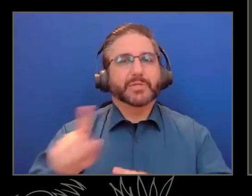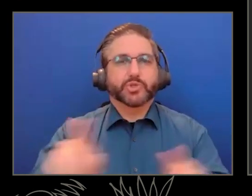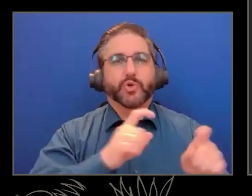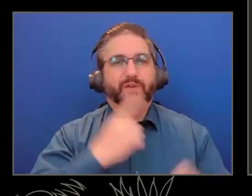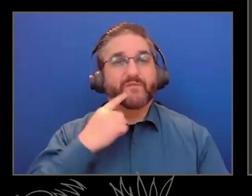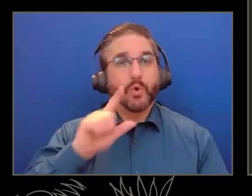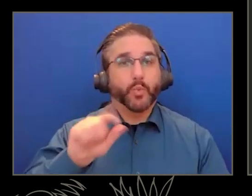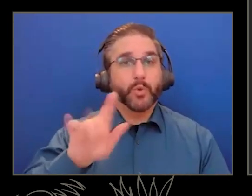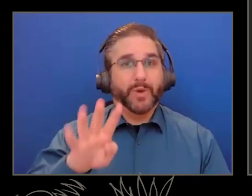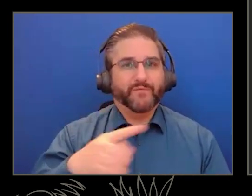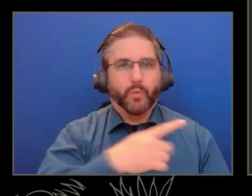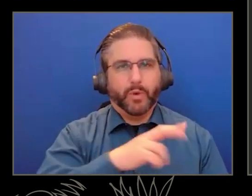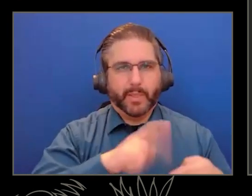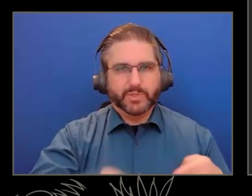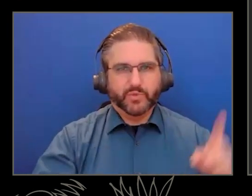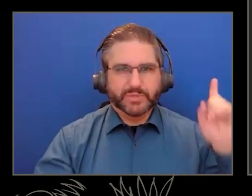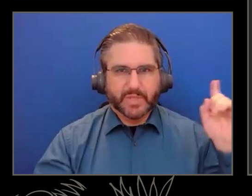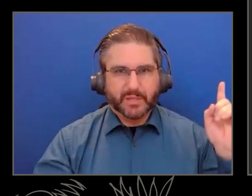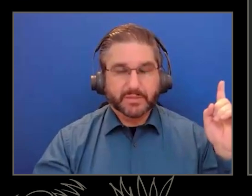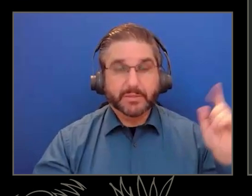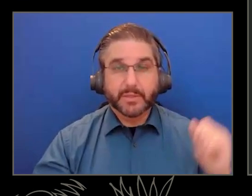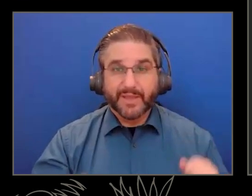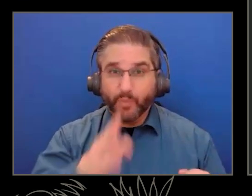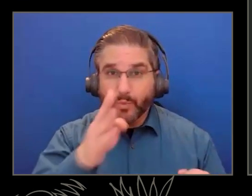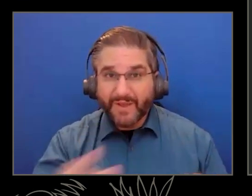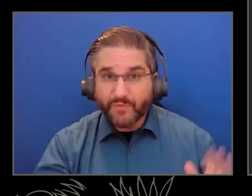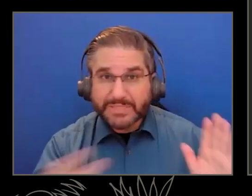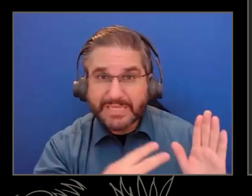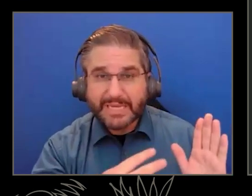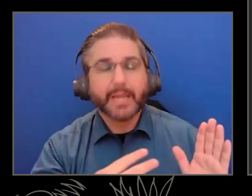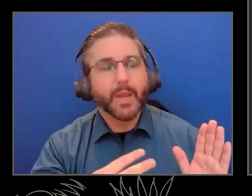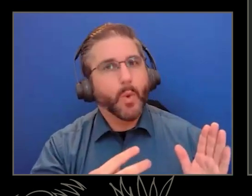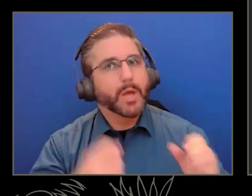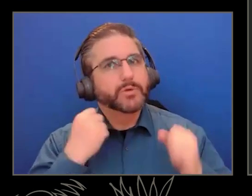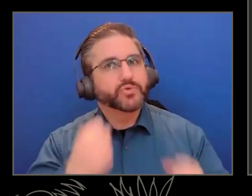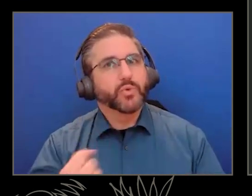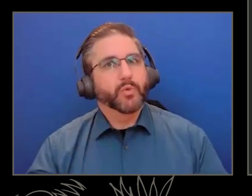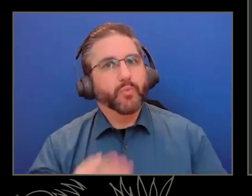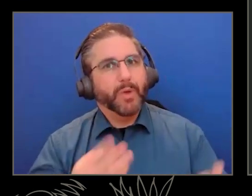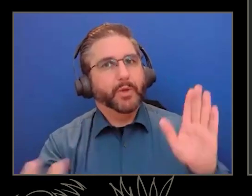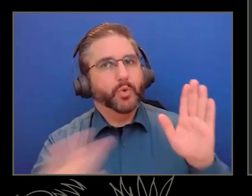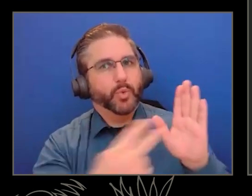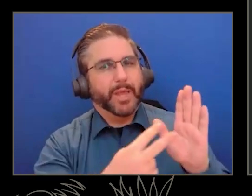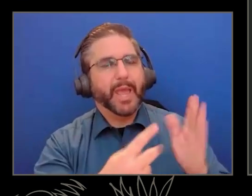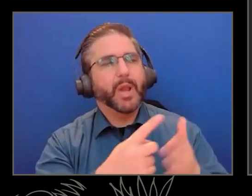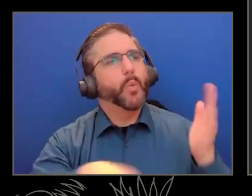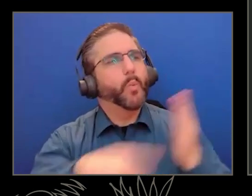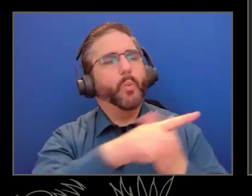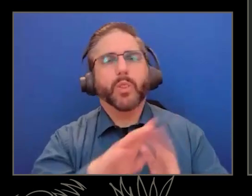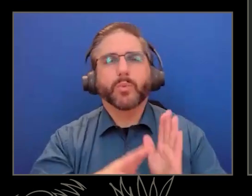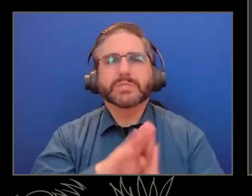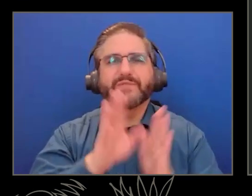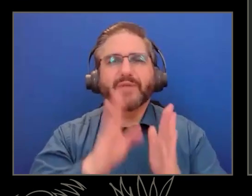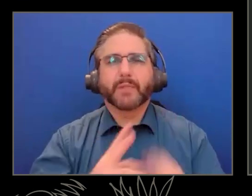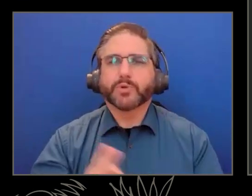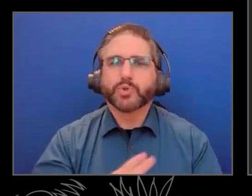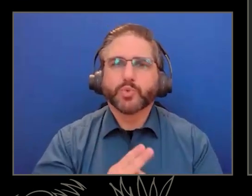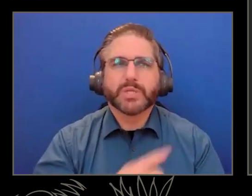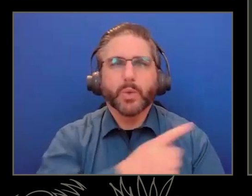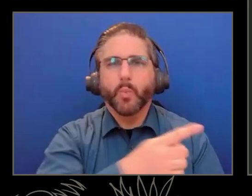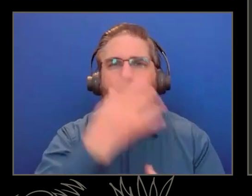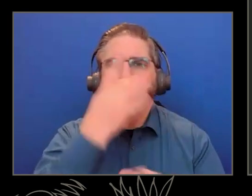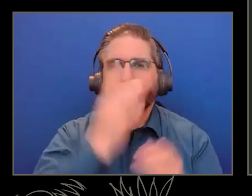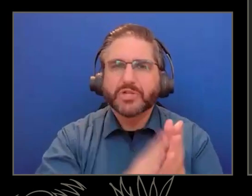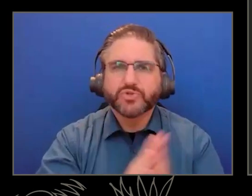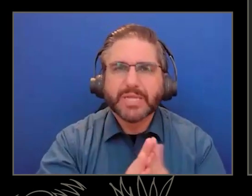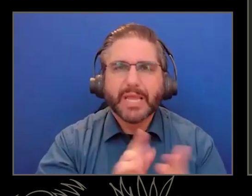never seen it, I highly, highly, highly recommend that you go check it out to see what developers are currently using, what they're currently interested in, and what their